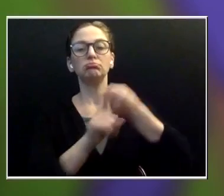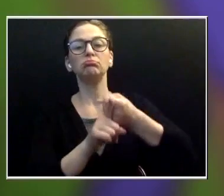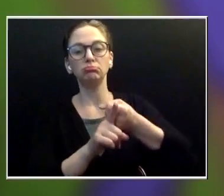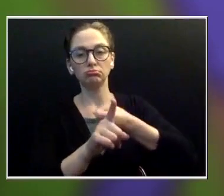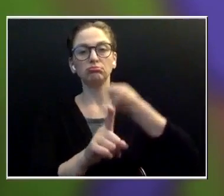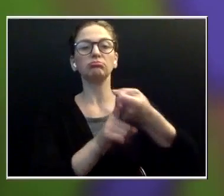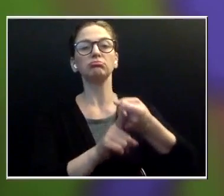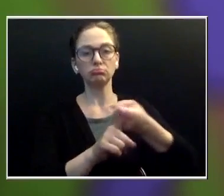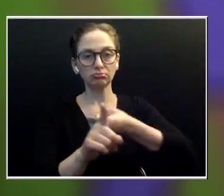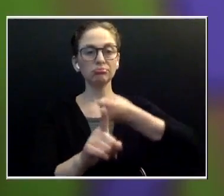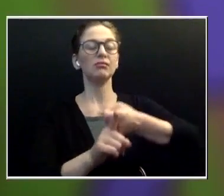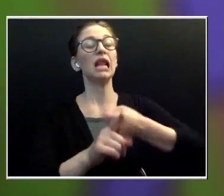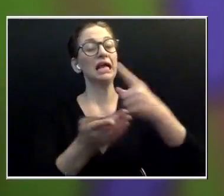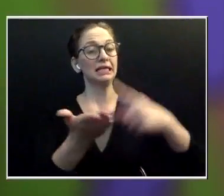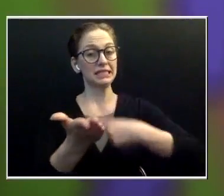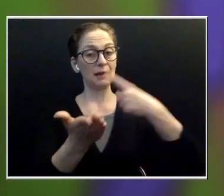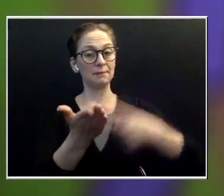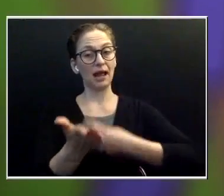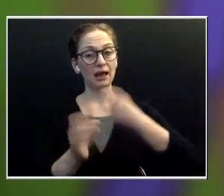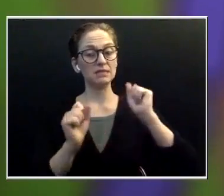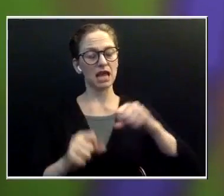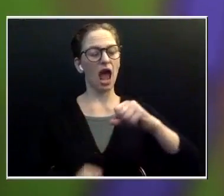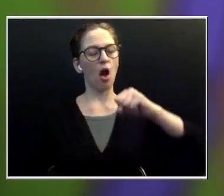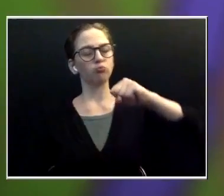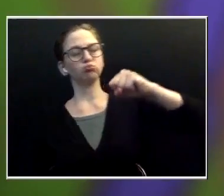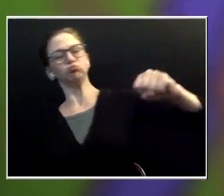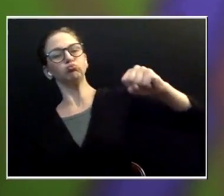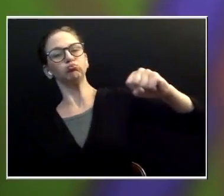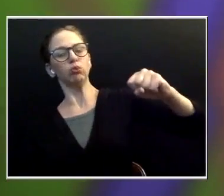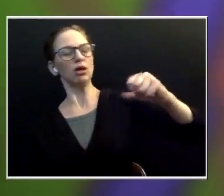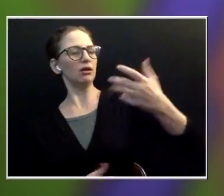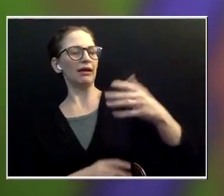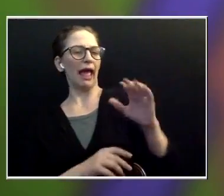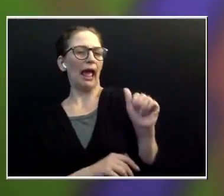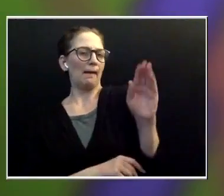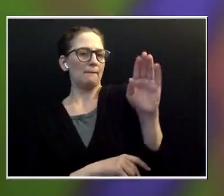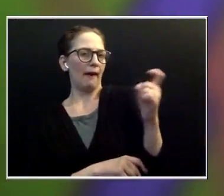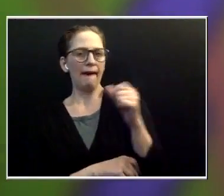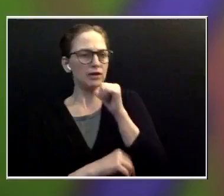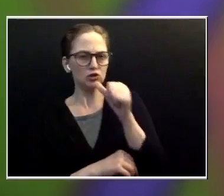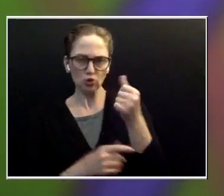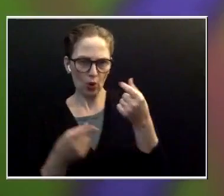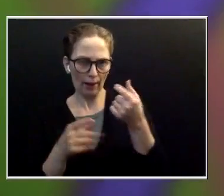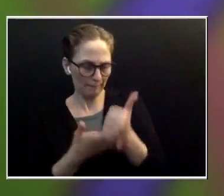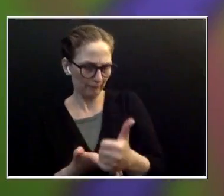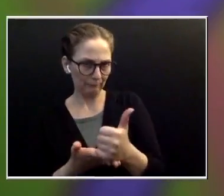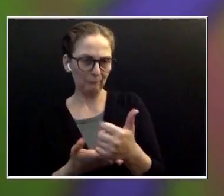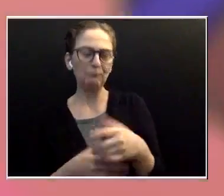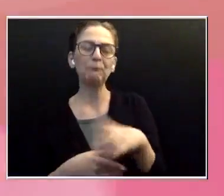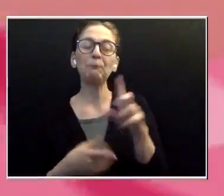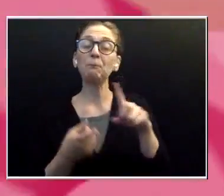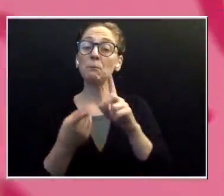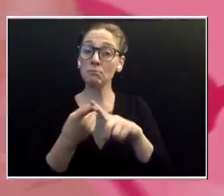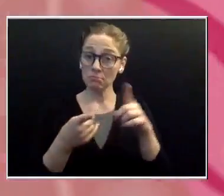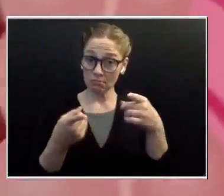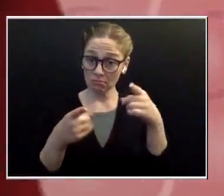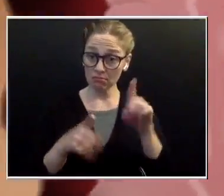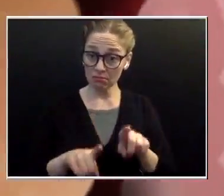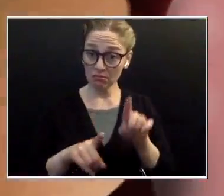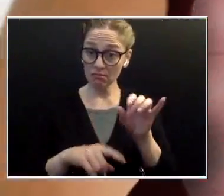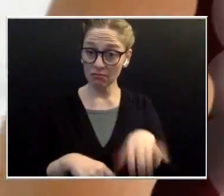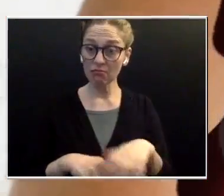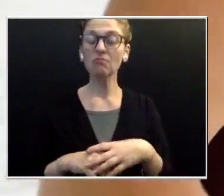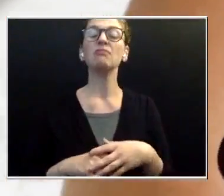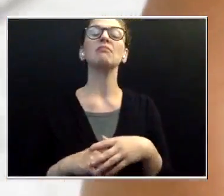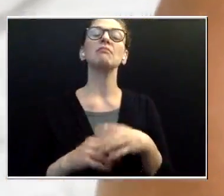become resistant to the different kinds of antibiotics. When we get into that type of spiral, we have to take some more drastic measures.